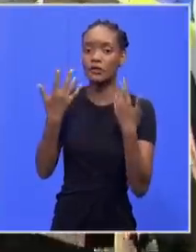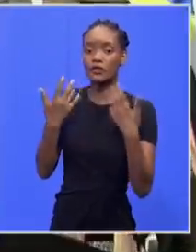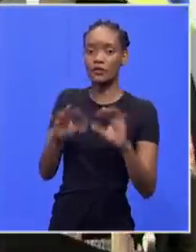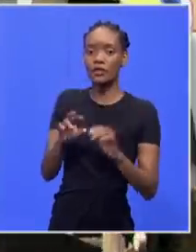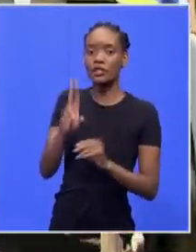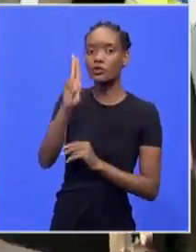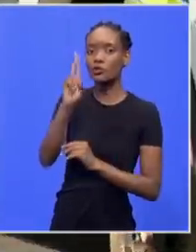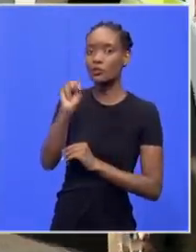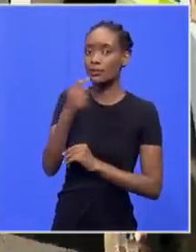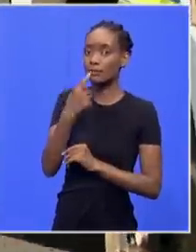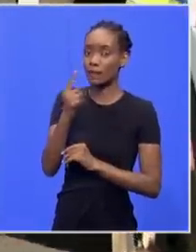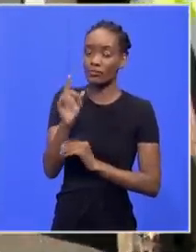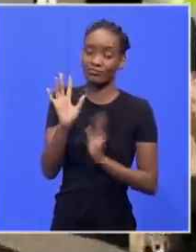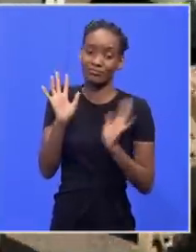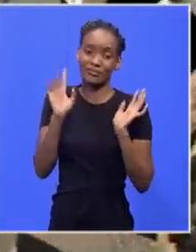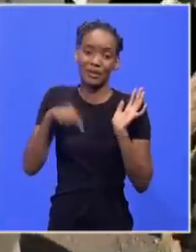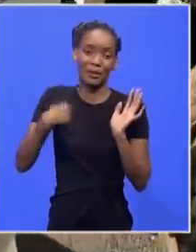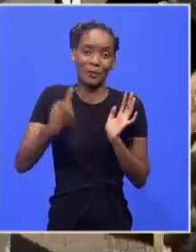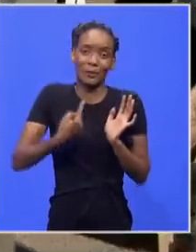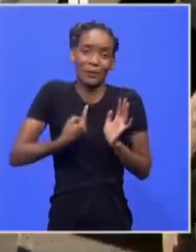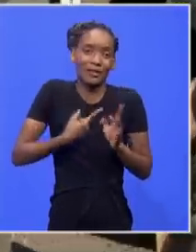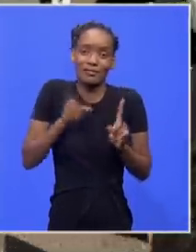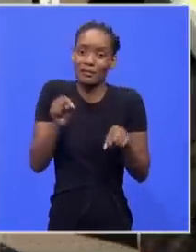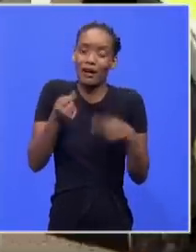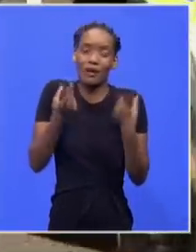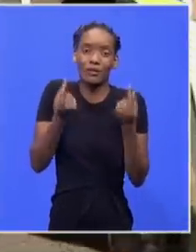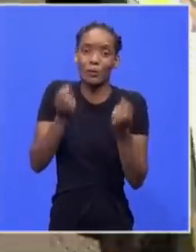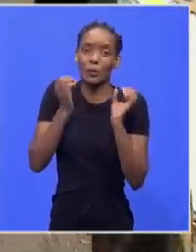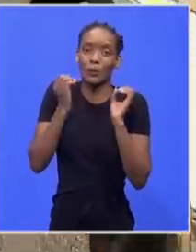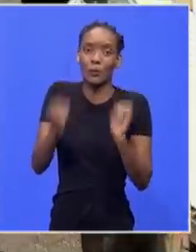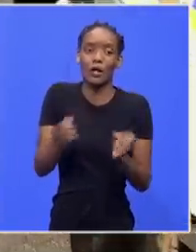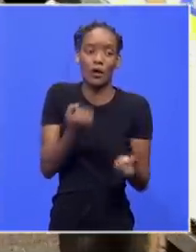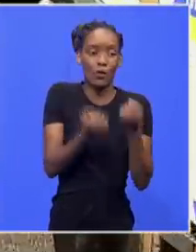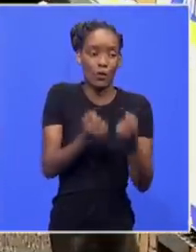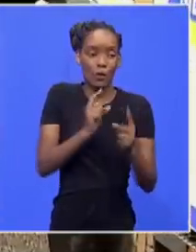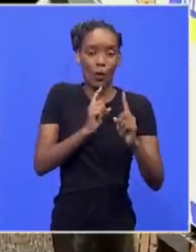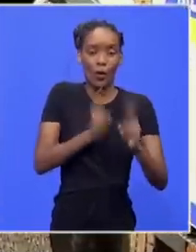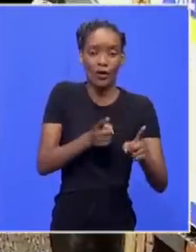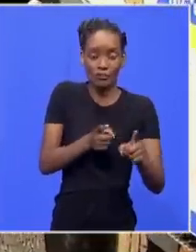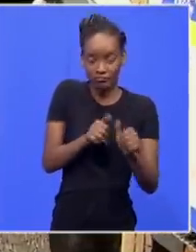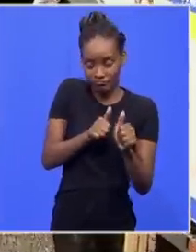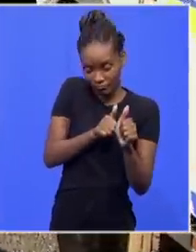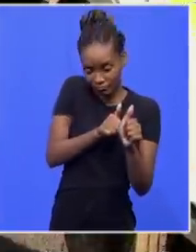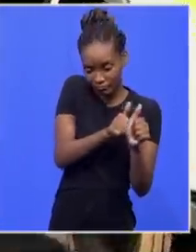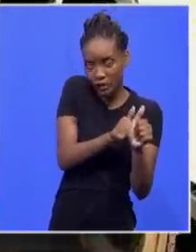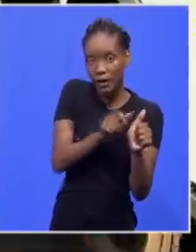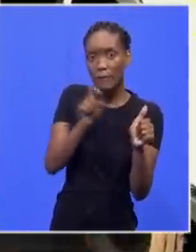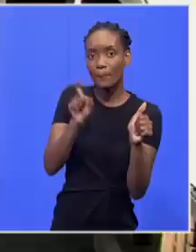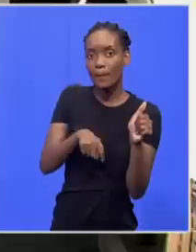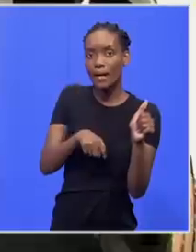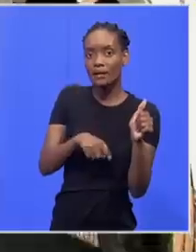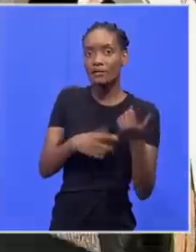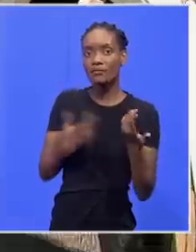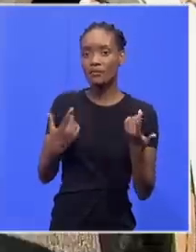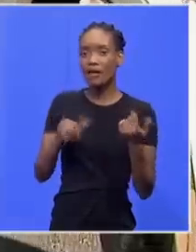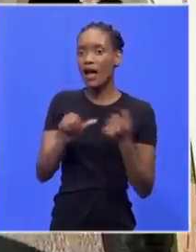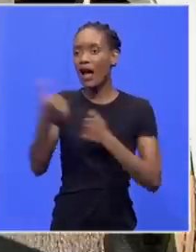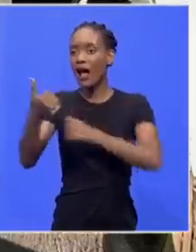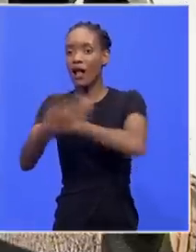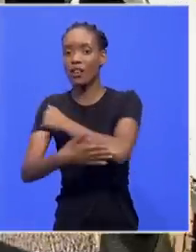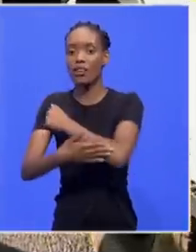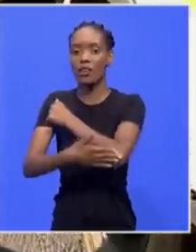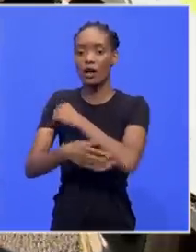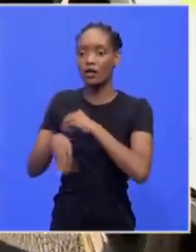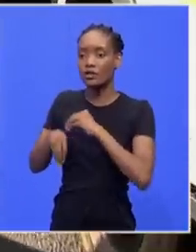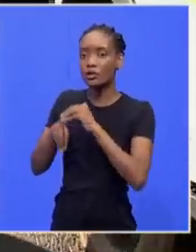hands are cut off. This is a court order. It has to be enforced. They can't take them to other countries either, because that is